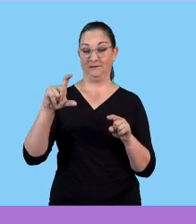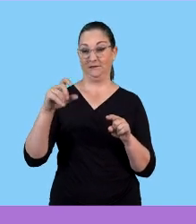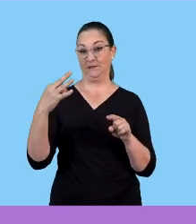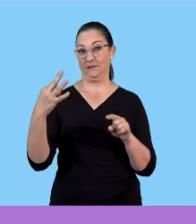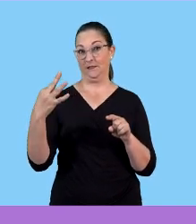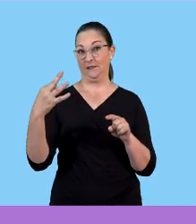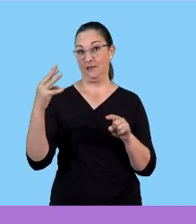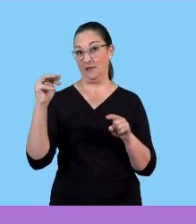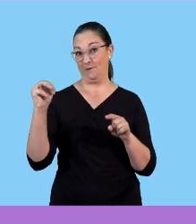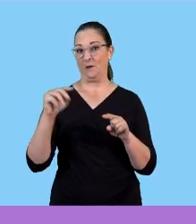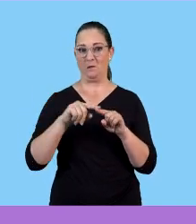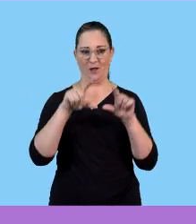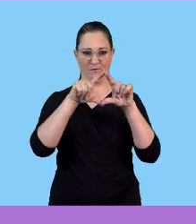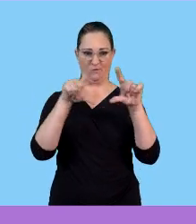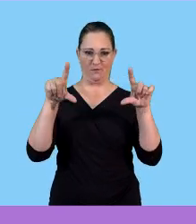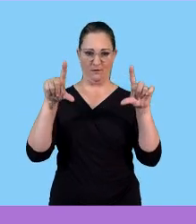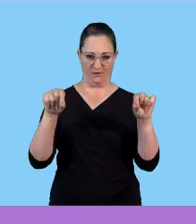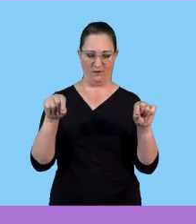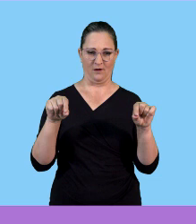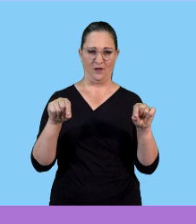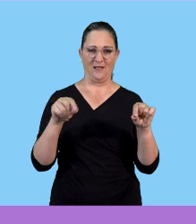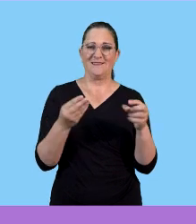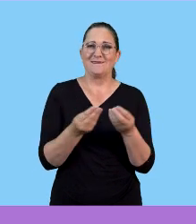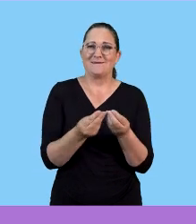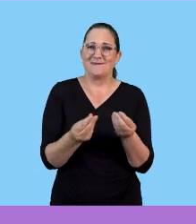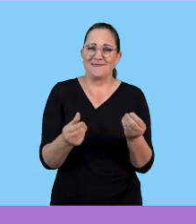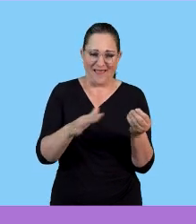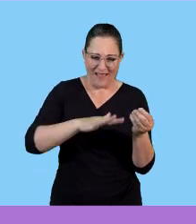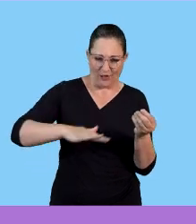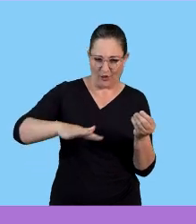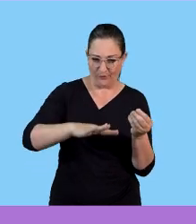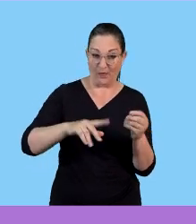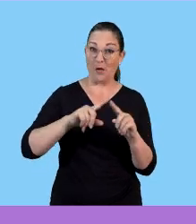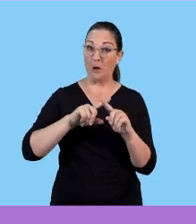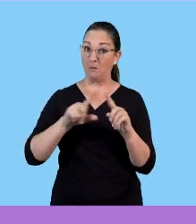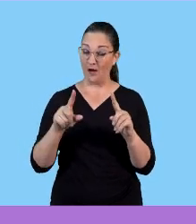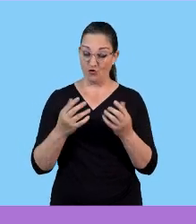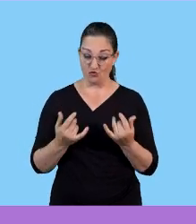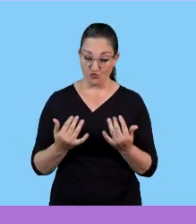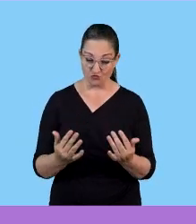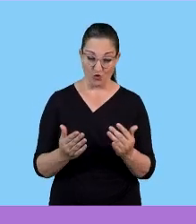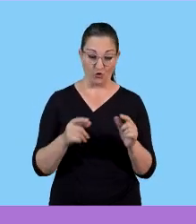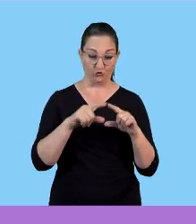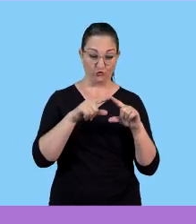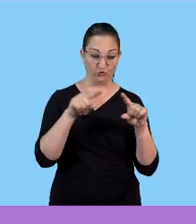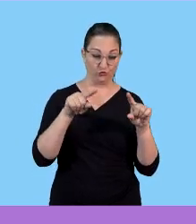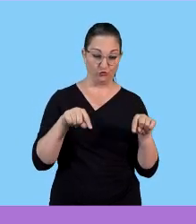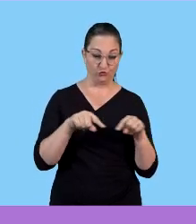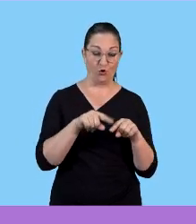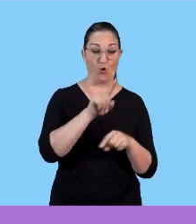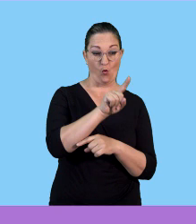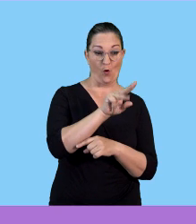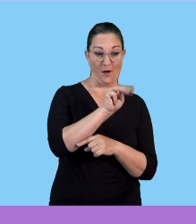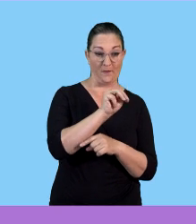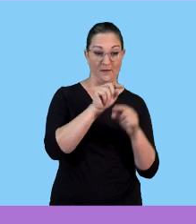sandy patch of land. The grass is cut into square pieces measuring 1